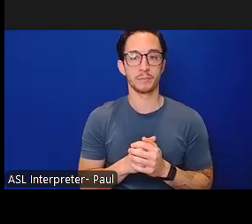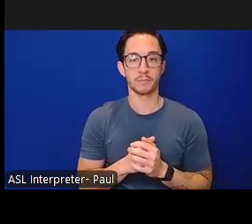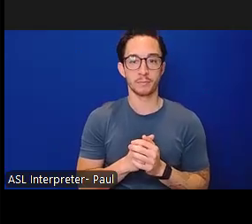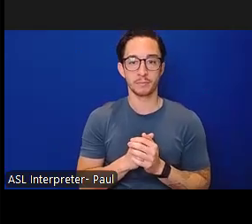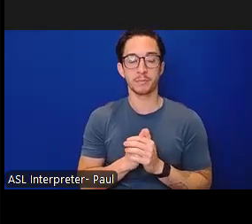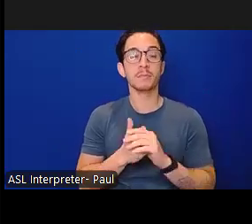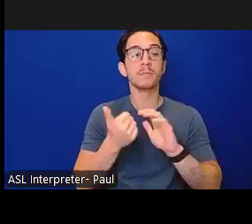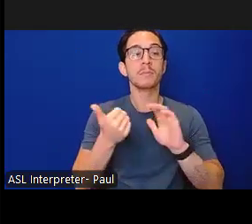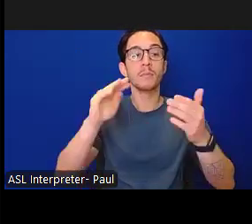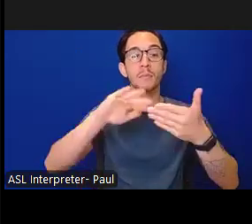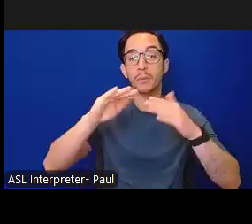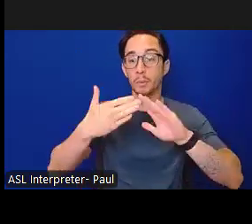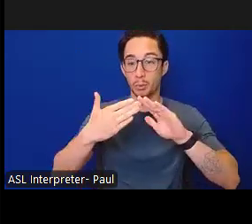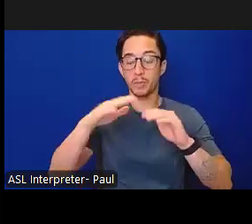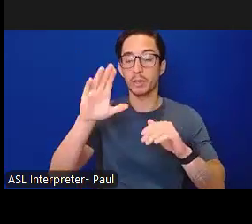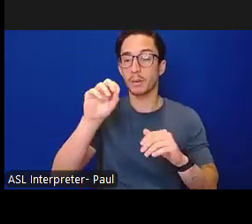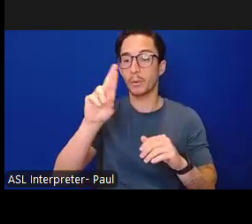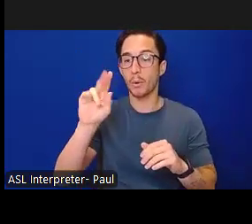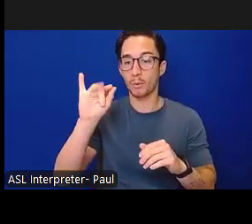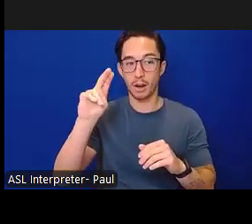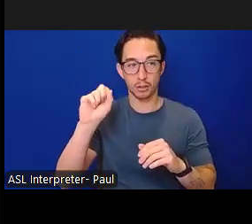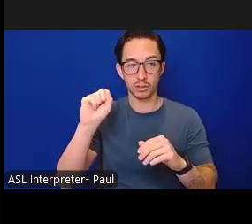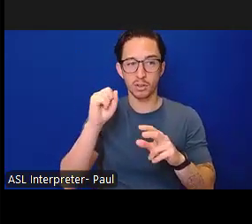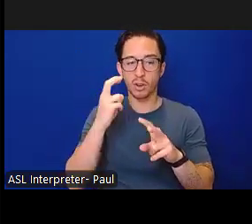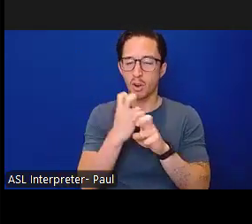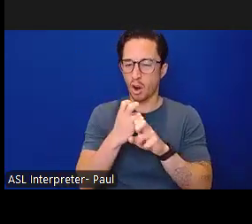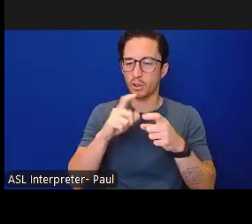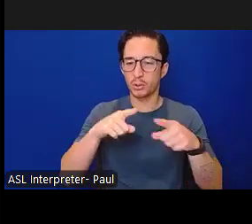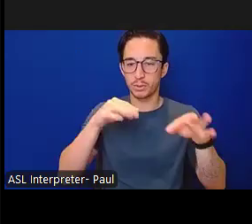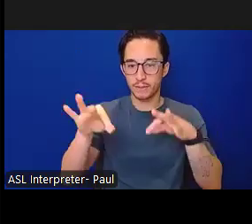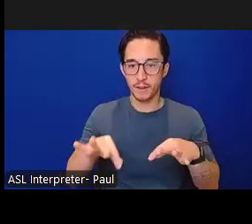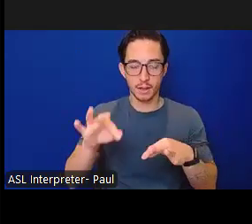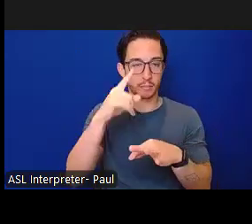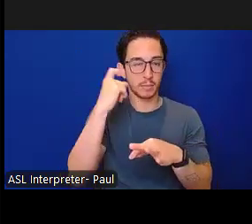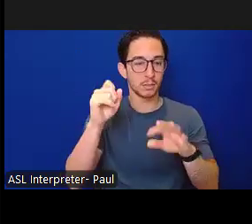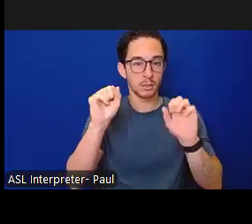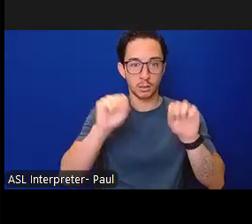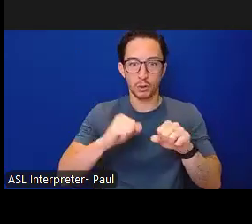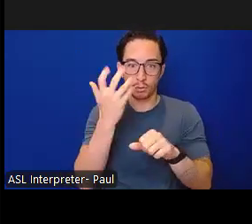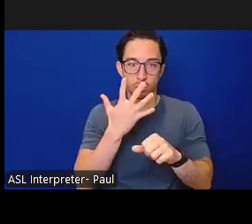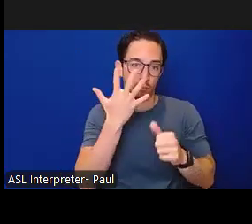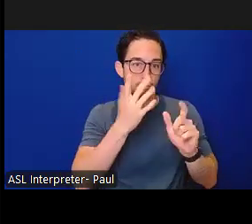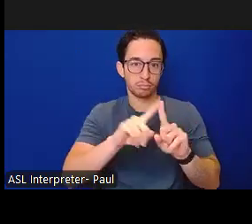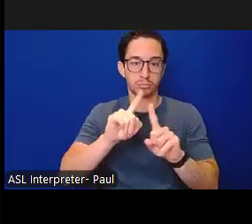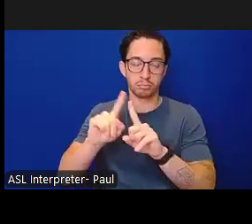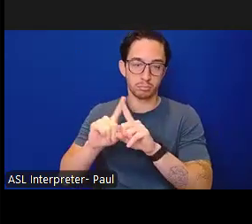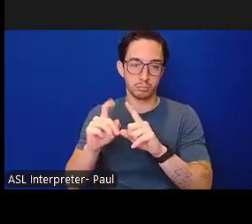Community corrections are a little bit harder to define because it can take on many forms.